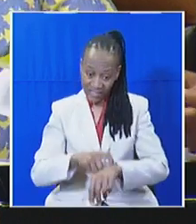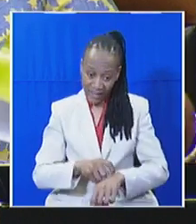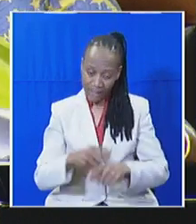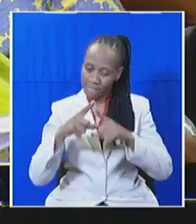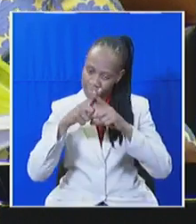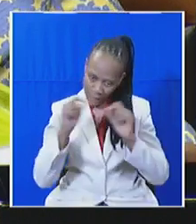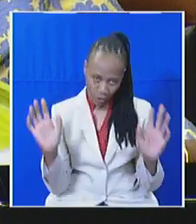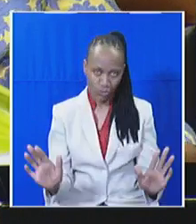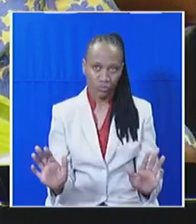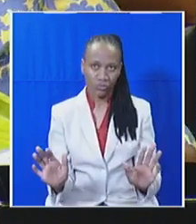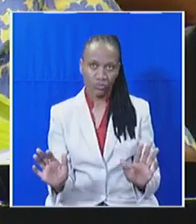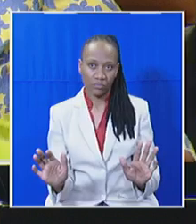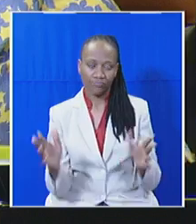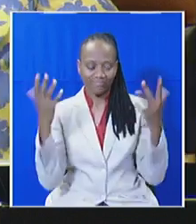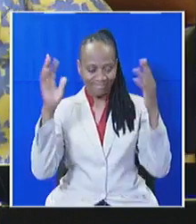over.